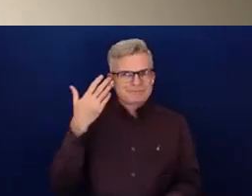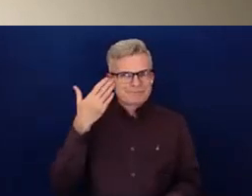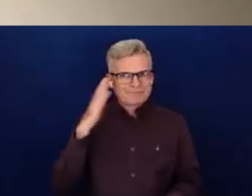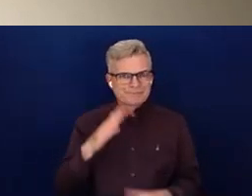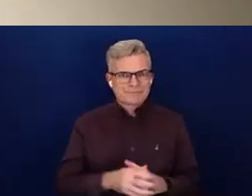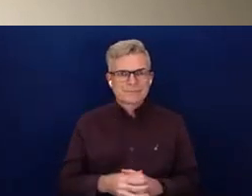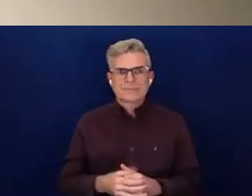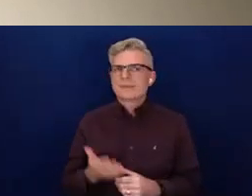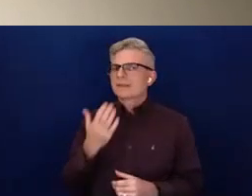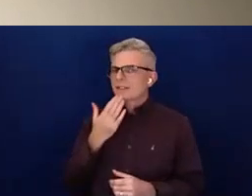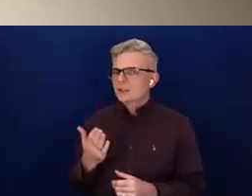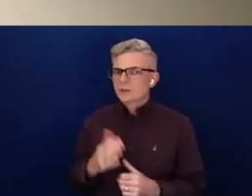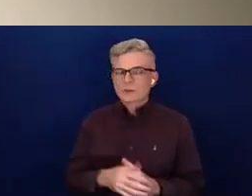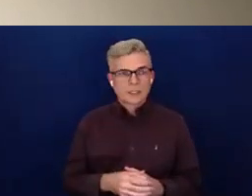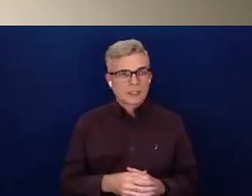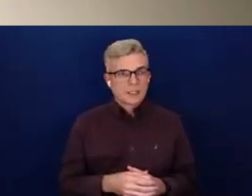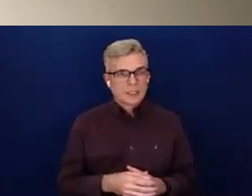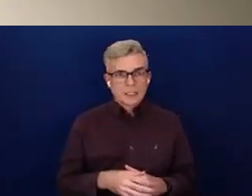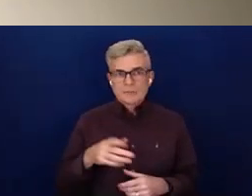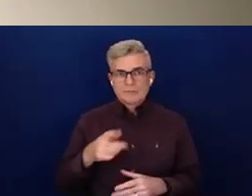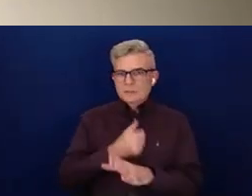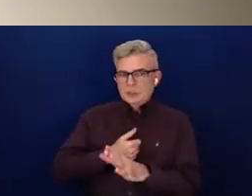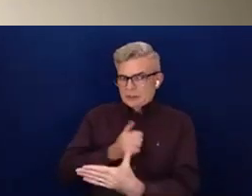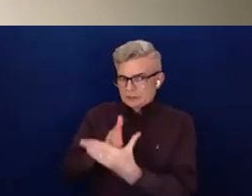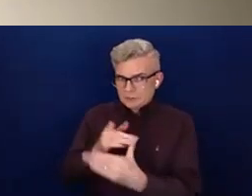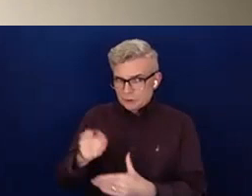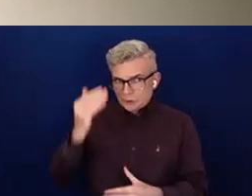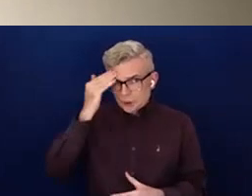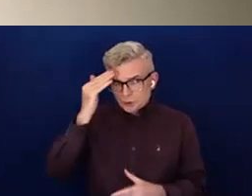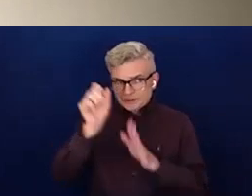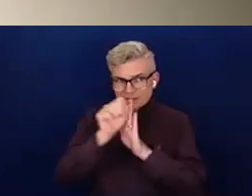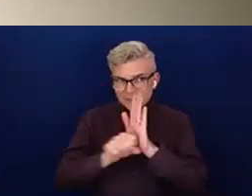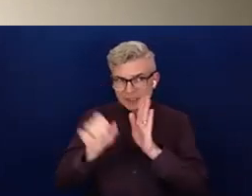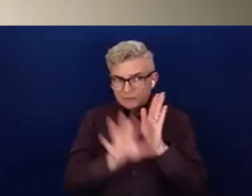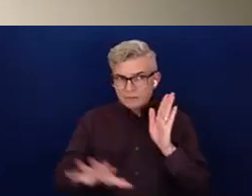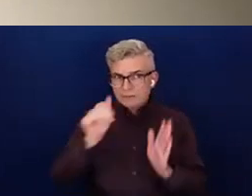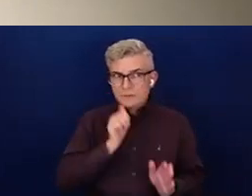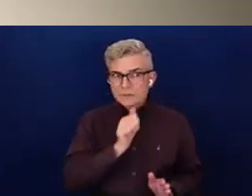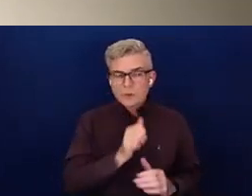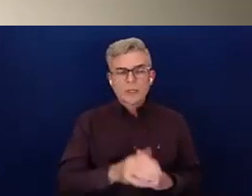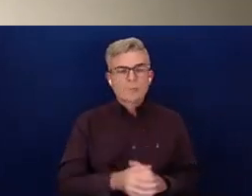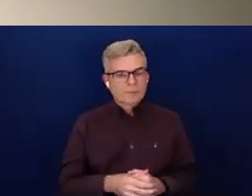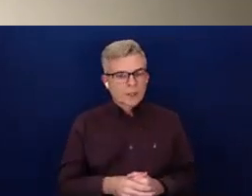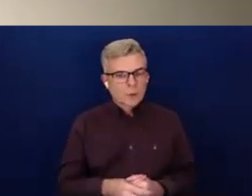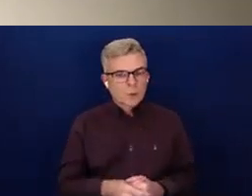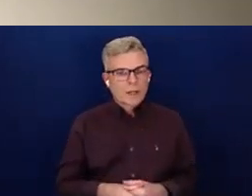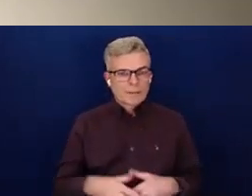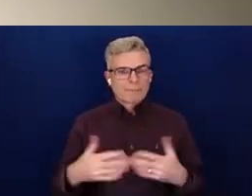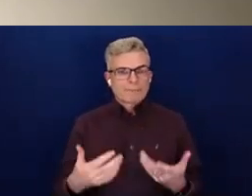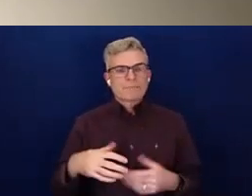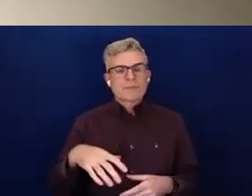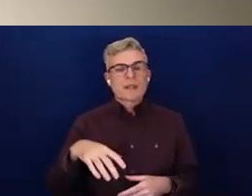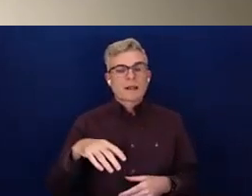about the Arizona advisories? I'm sorry for interrupting. Yeah, About the statewide VAPAC, one? the VAPAC committee, there's information on